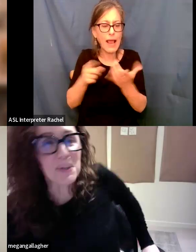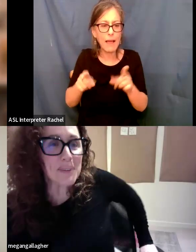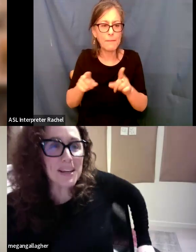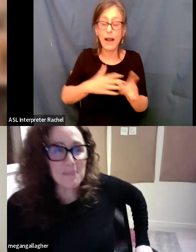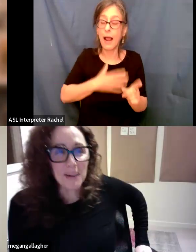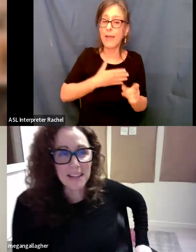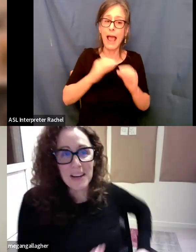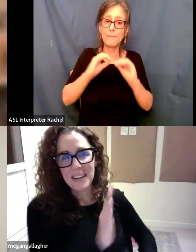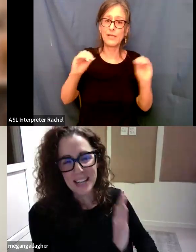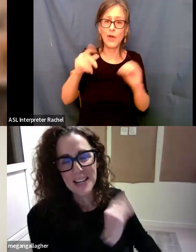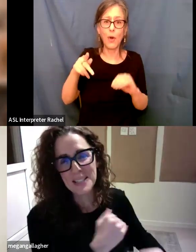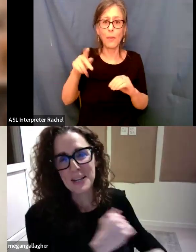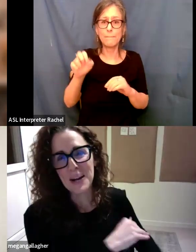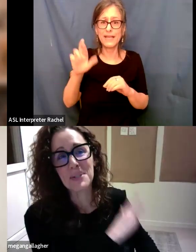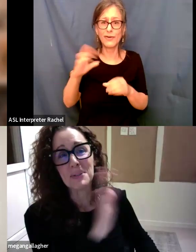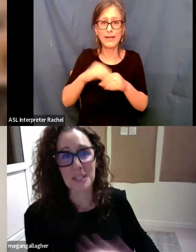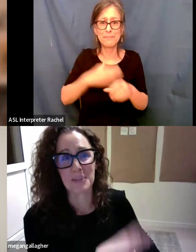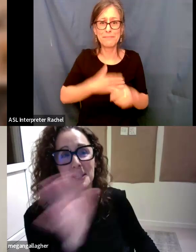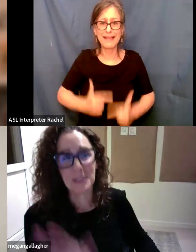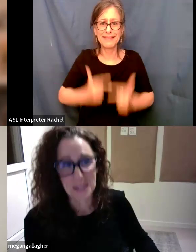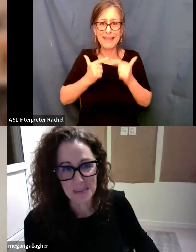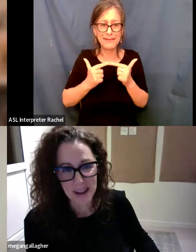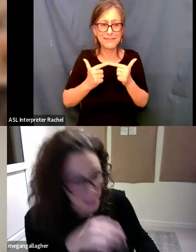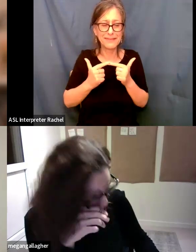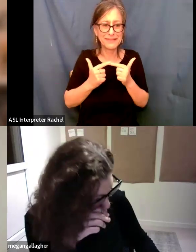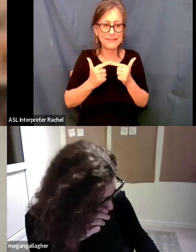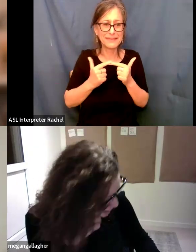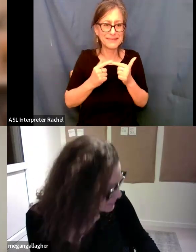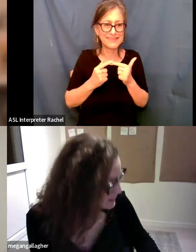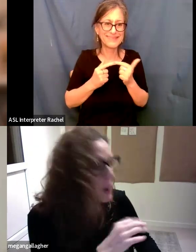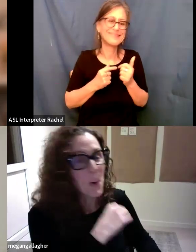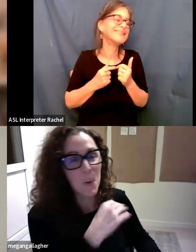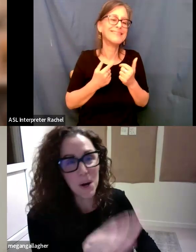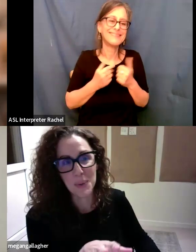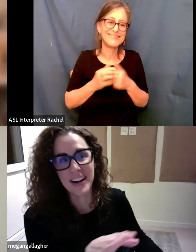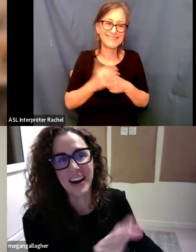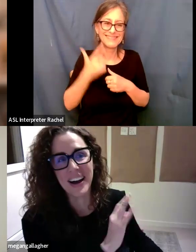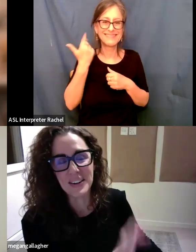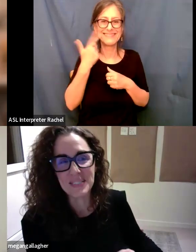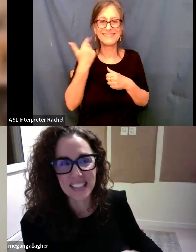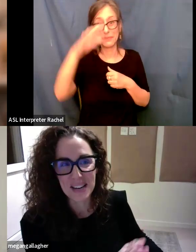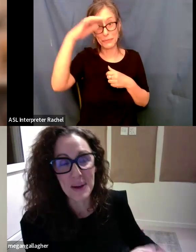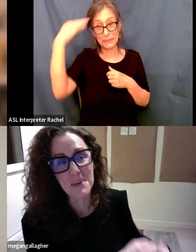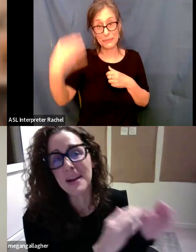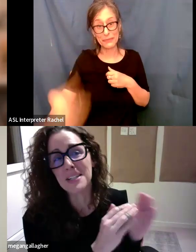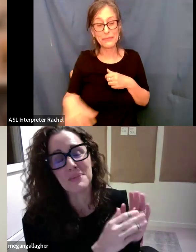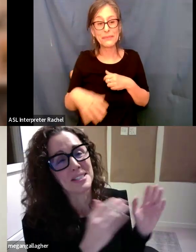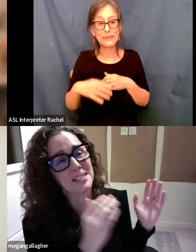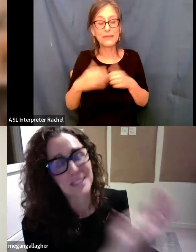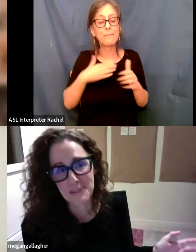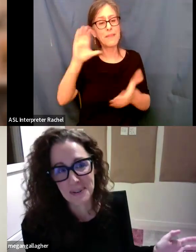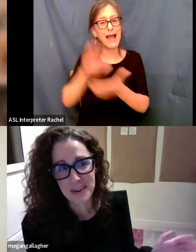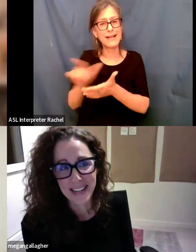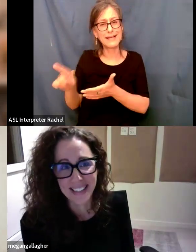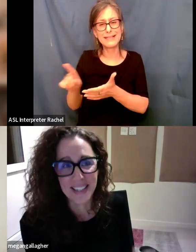a Peter Irvine in my life. I'm just Me too. happy about that. I mean, whew, I've escaped that one. My husband